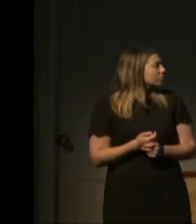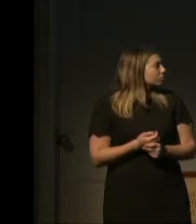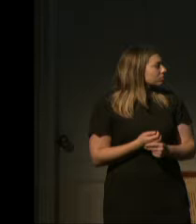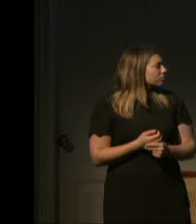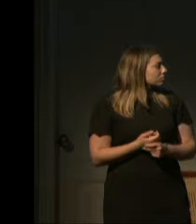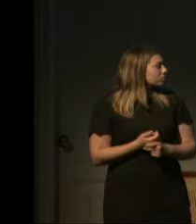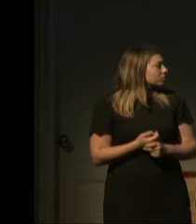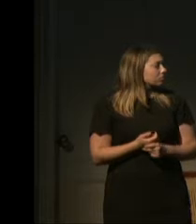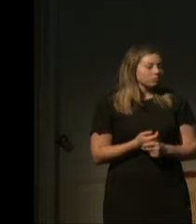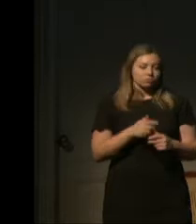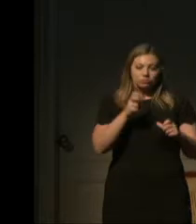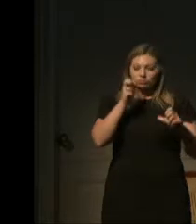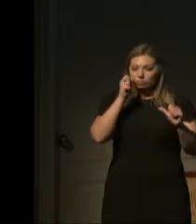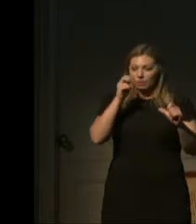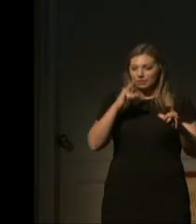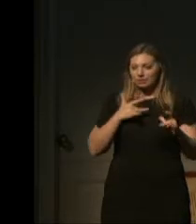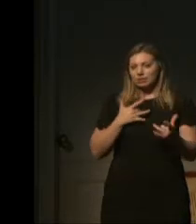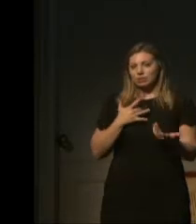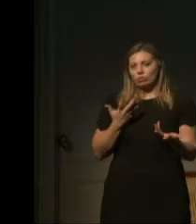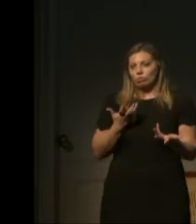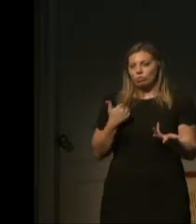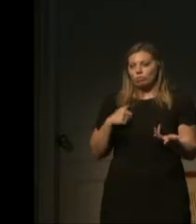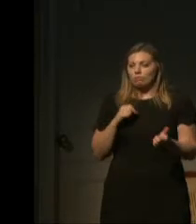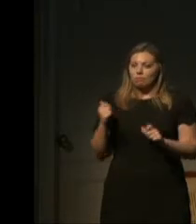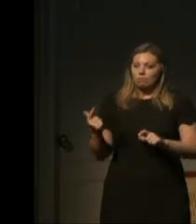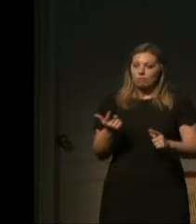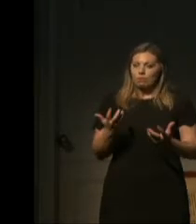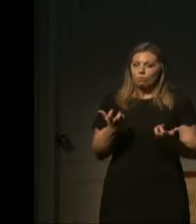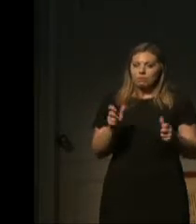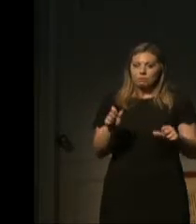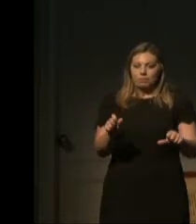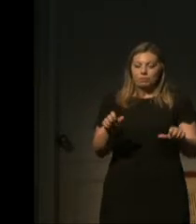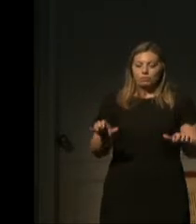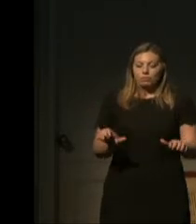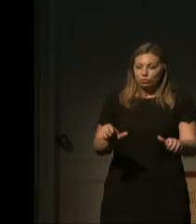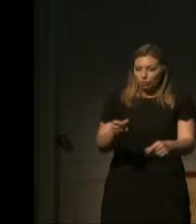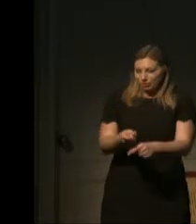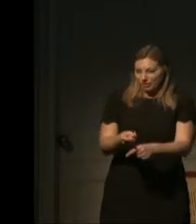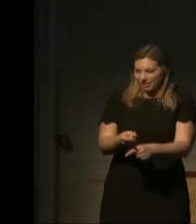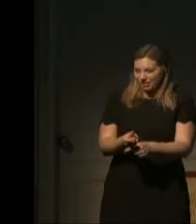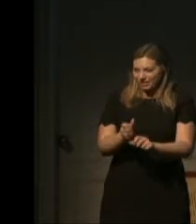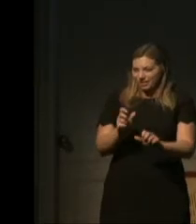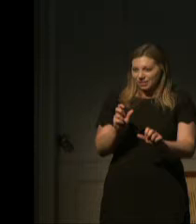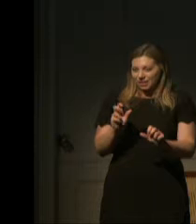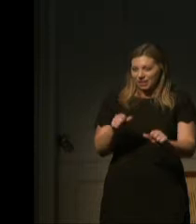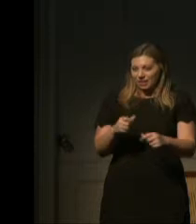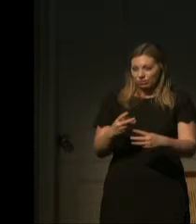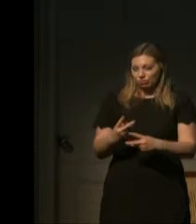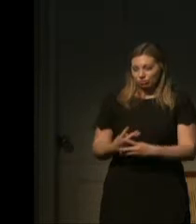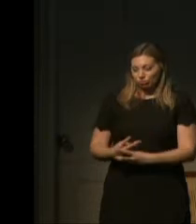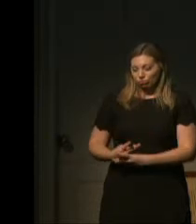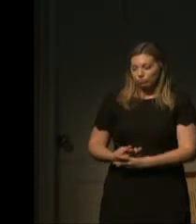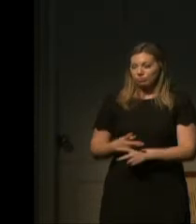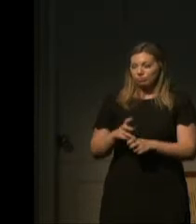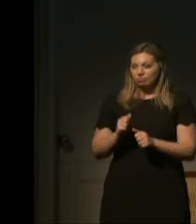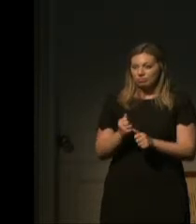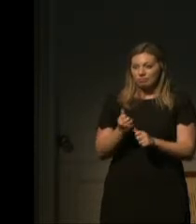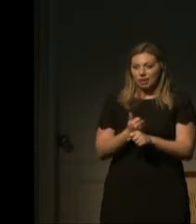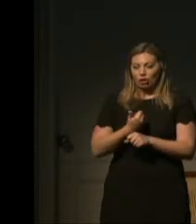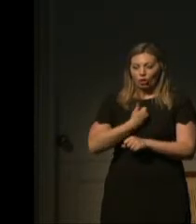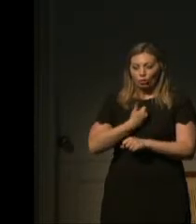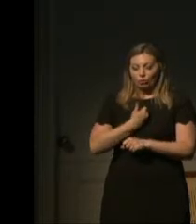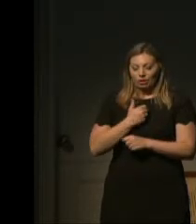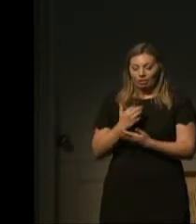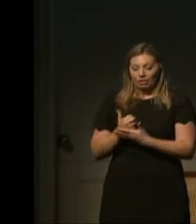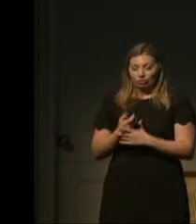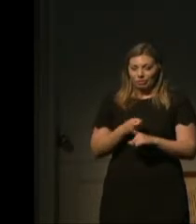An amazing sense of what we would all love to be able to do, right? To be able to sort, to make our own collections of the collection,